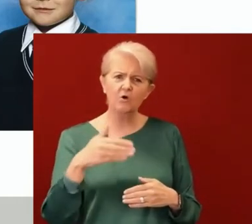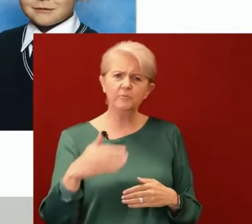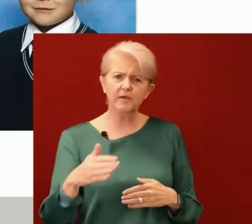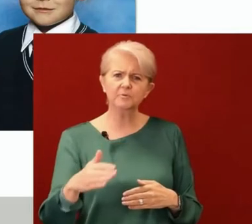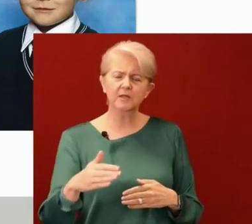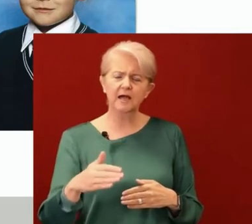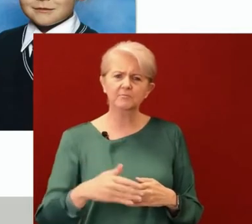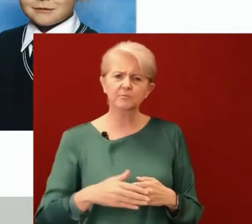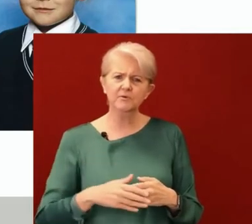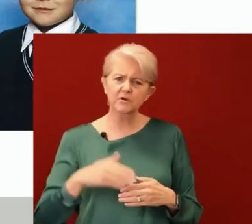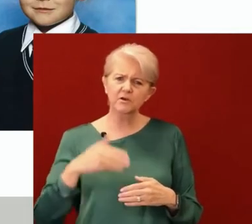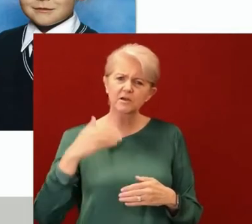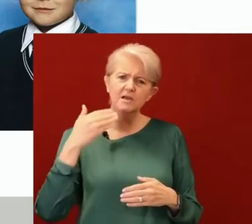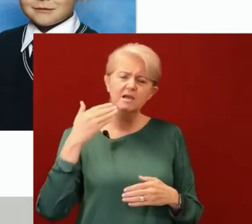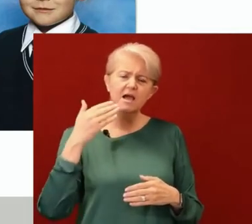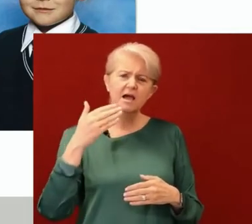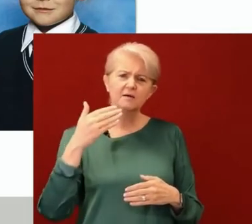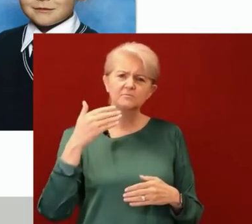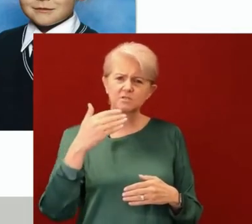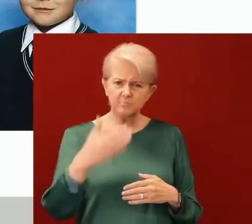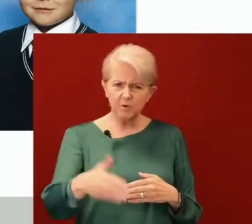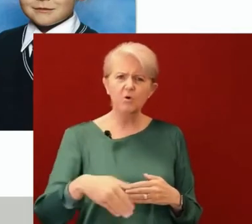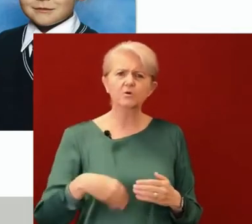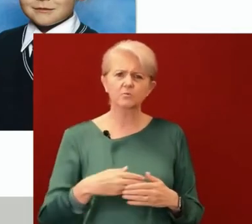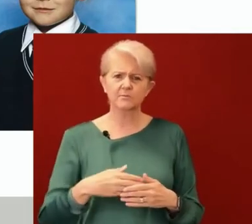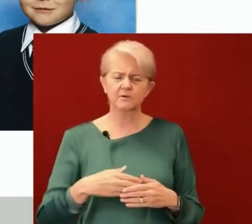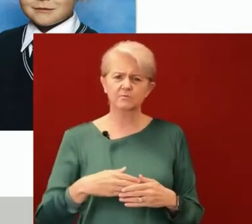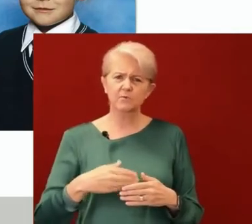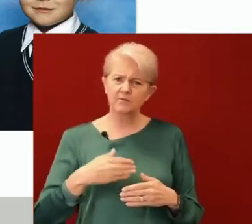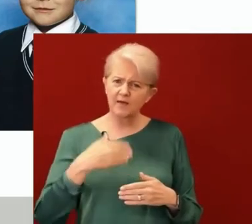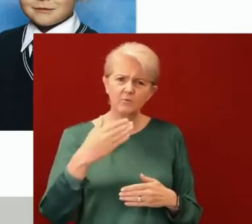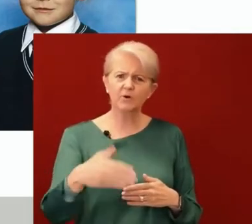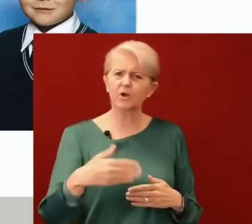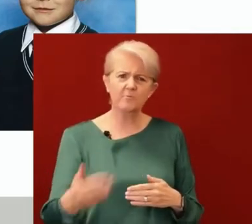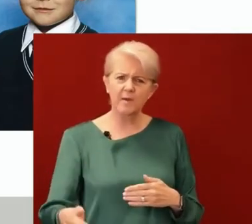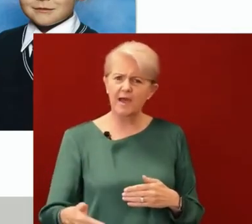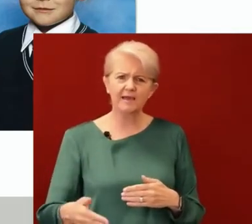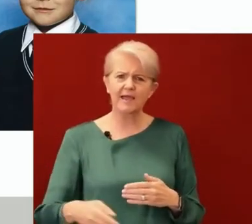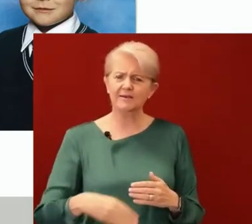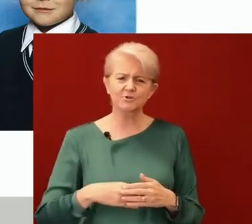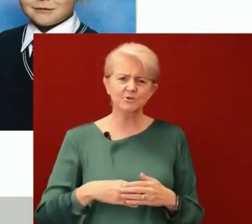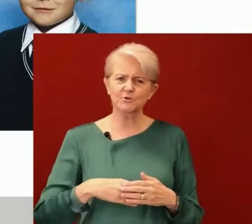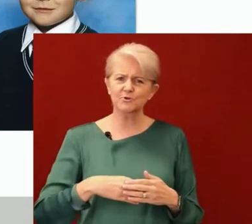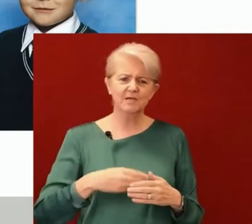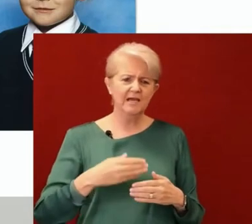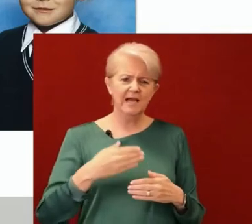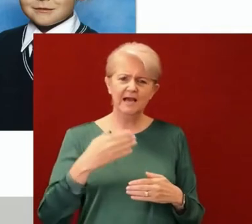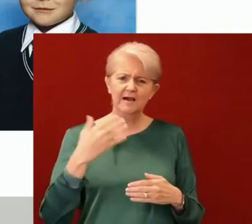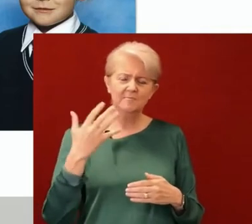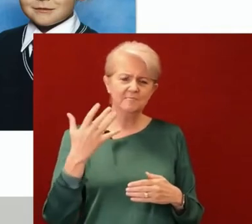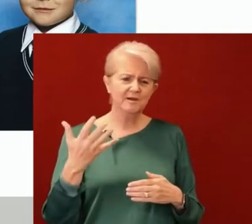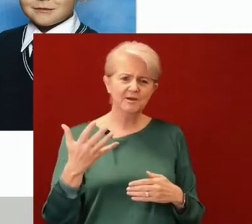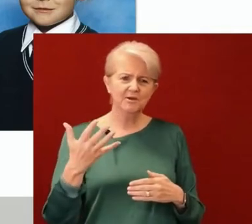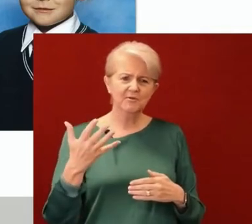to hold people up. We've got to support women when they want to go back and do